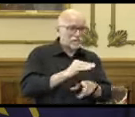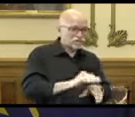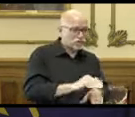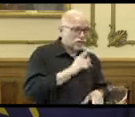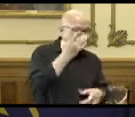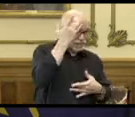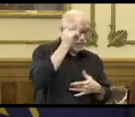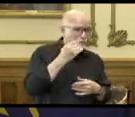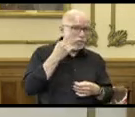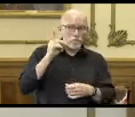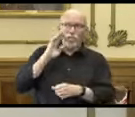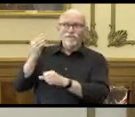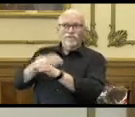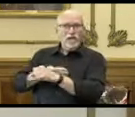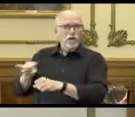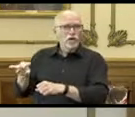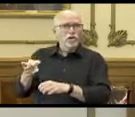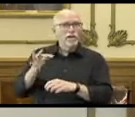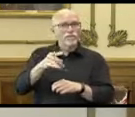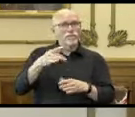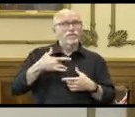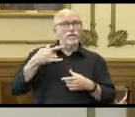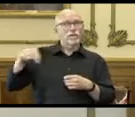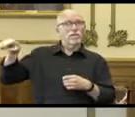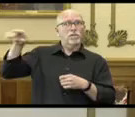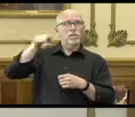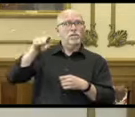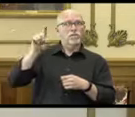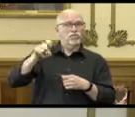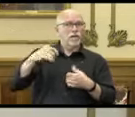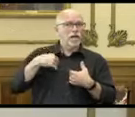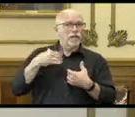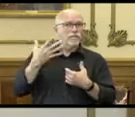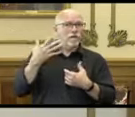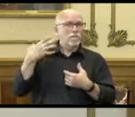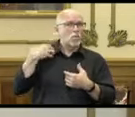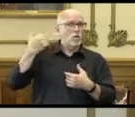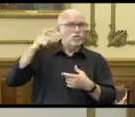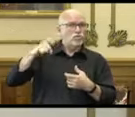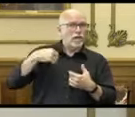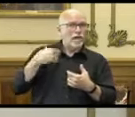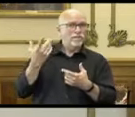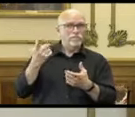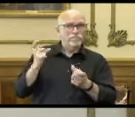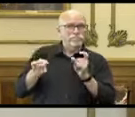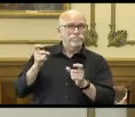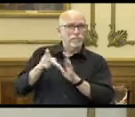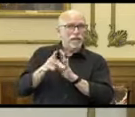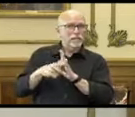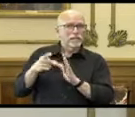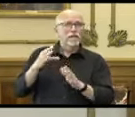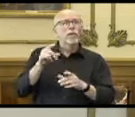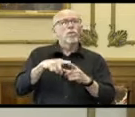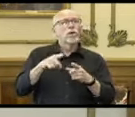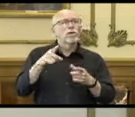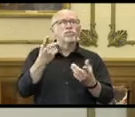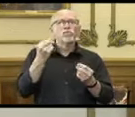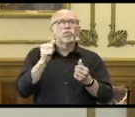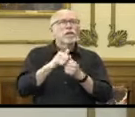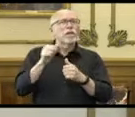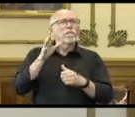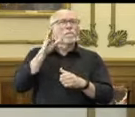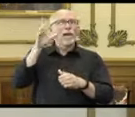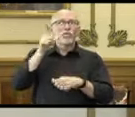home? And do you think employers should prepare guidelines for how to handle these situations? And lastly, what can you say to the working parents who are